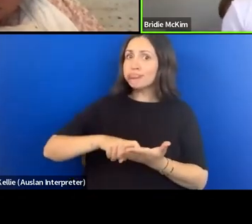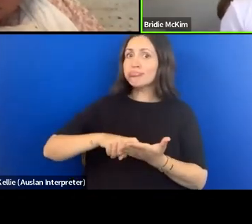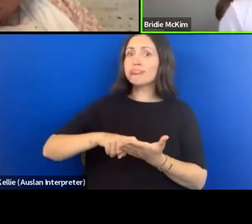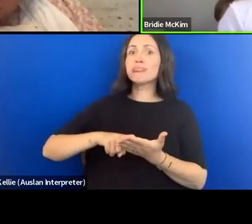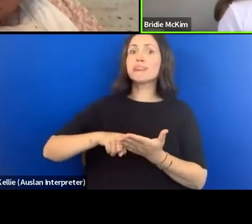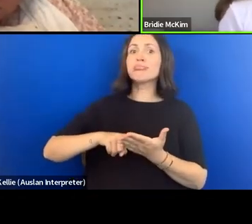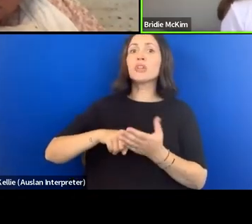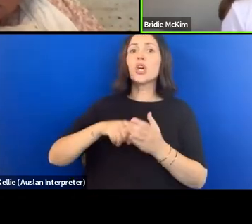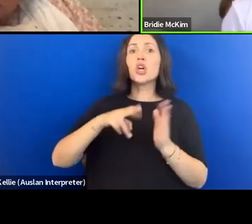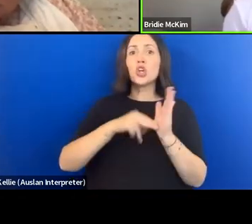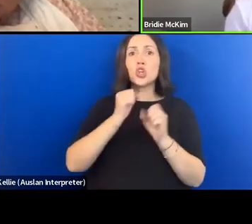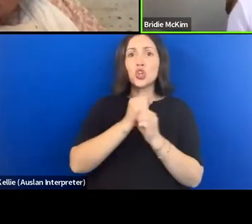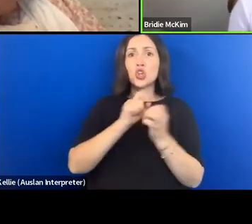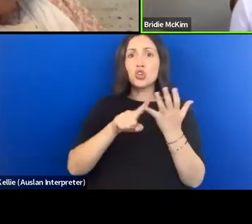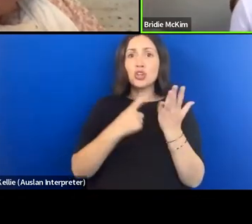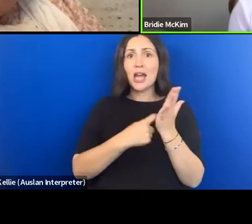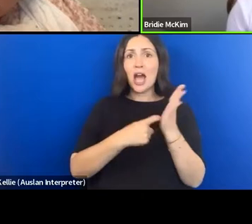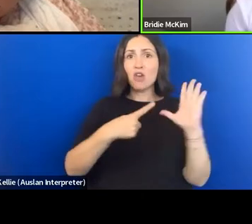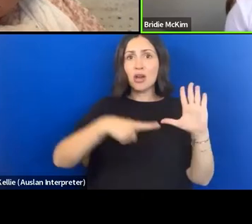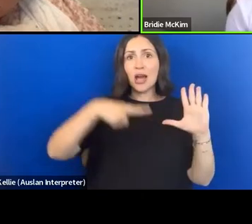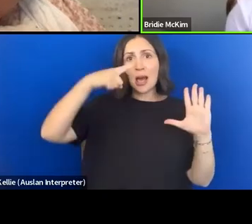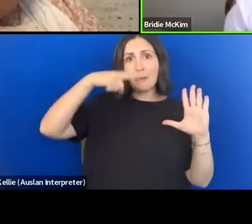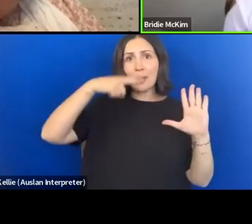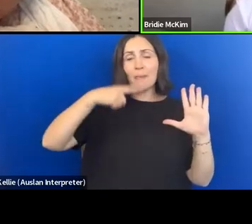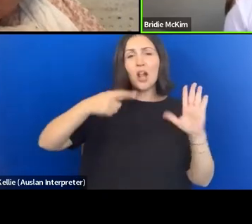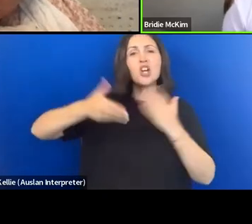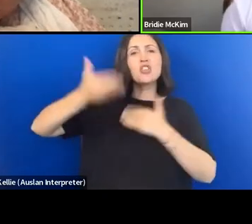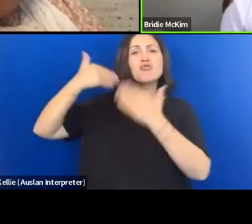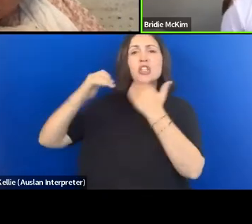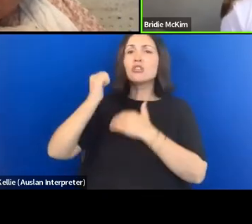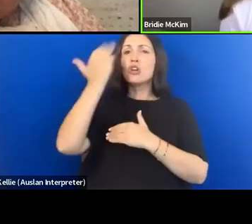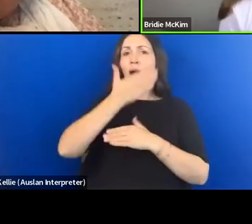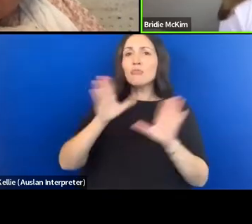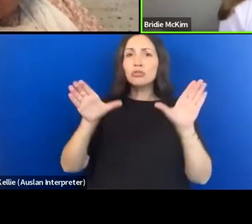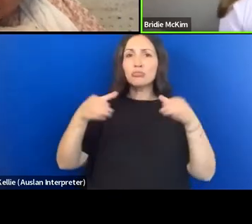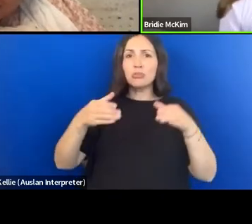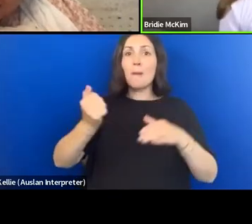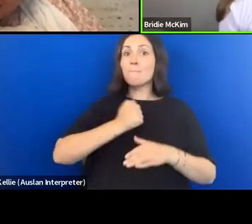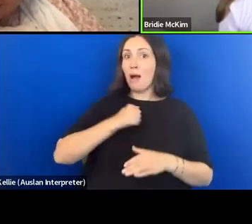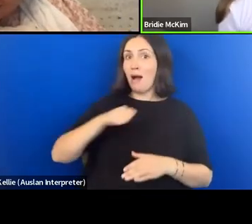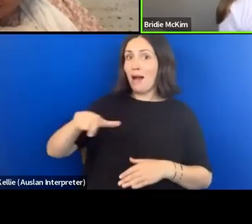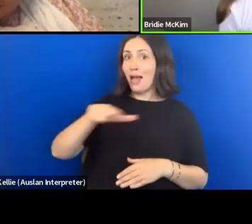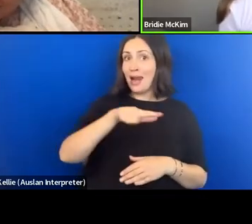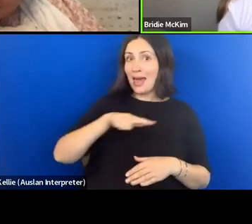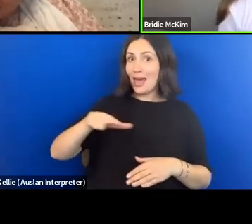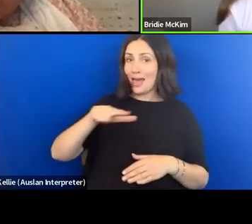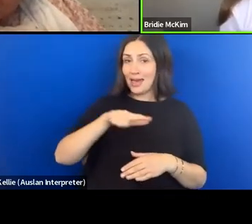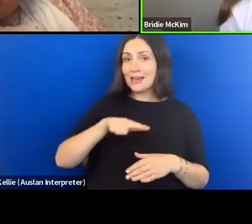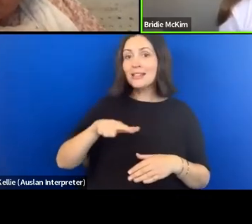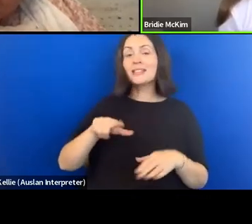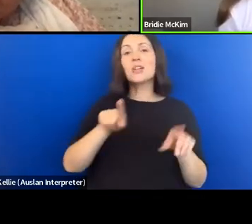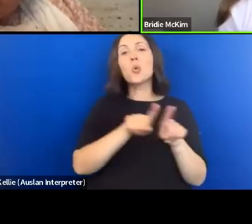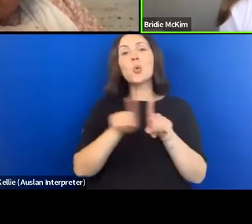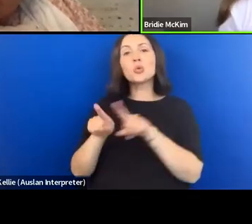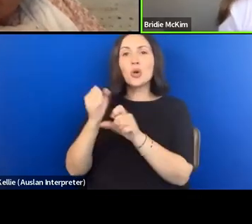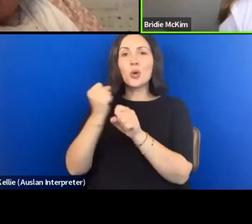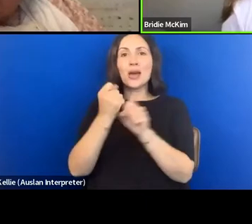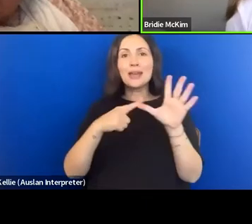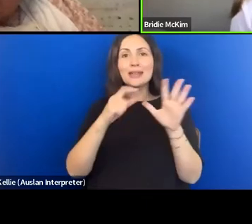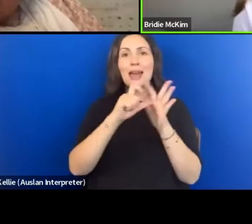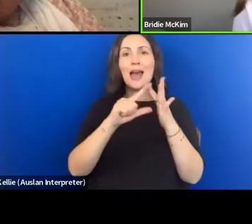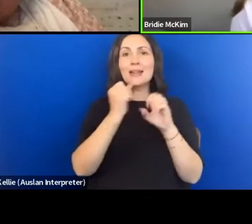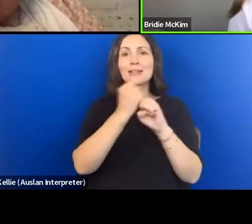and Yugara people, who are the traditional custodians of the land in which I'm on today, and also the Gadigal people, who are the